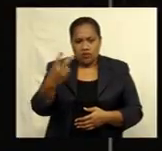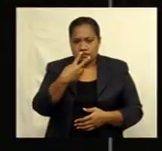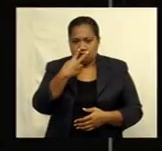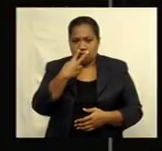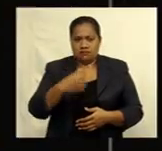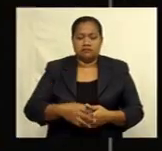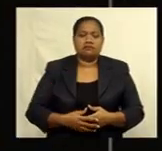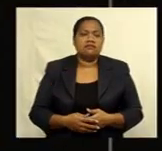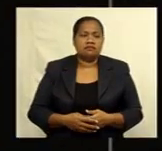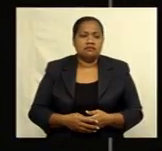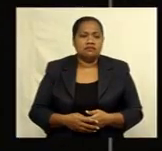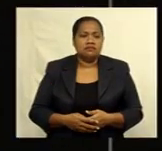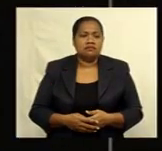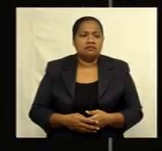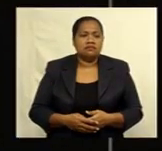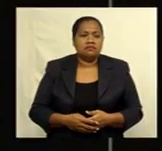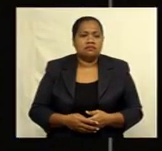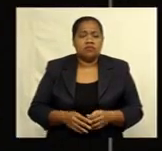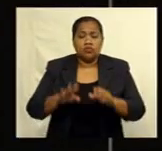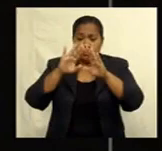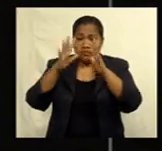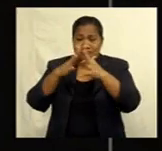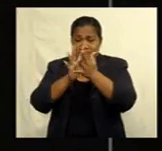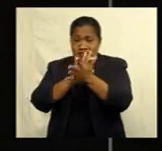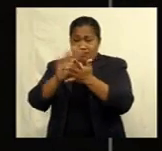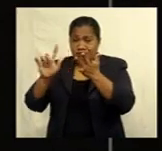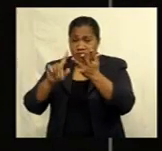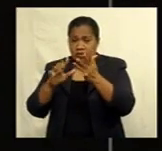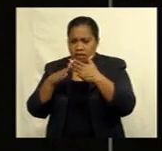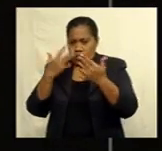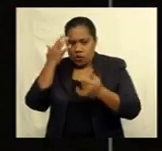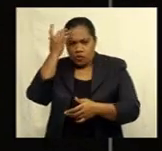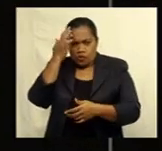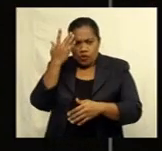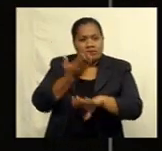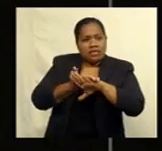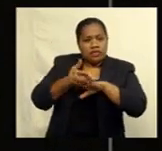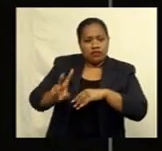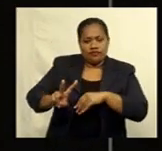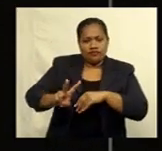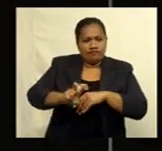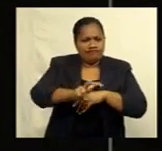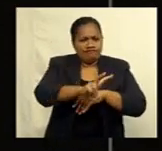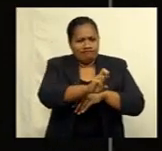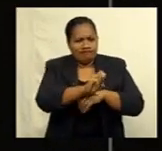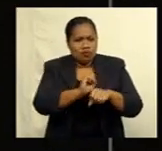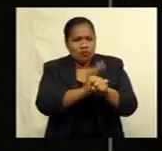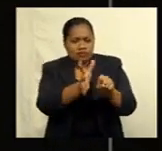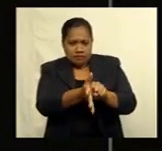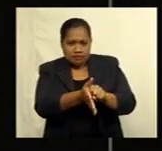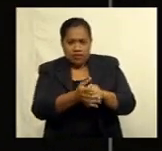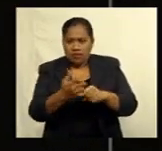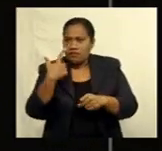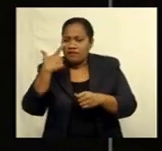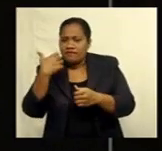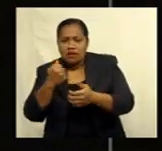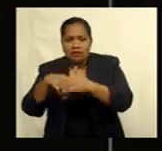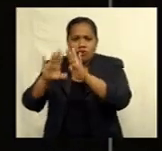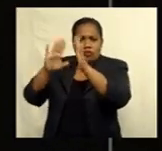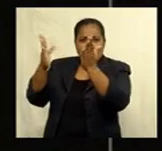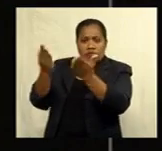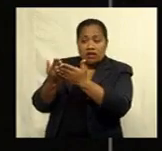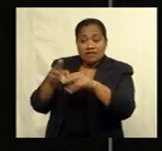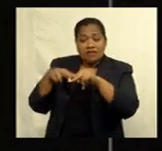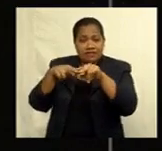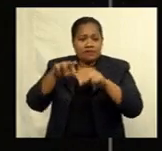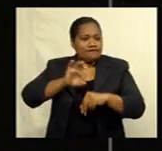The World Health Organization has raised concerns on new COVID variants identified around the world. While Fiji has not been